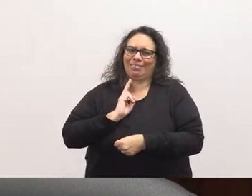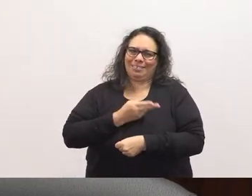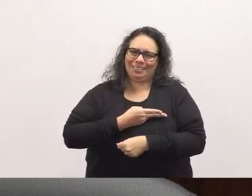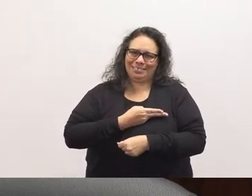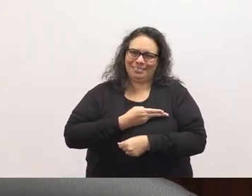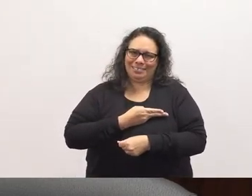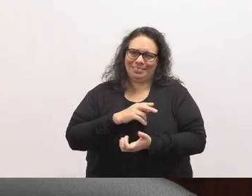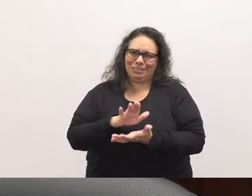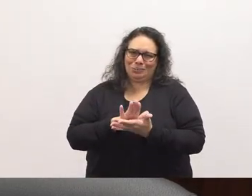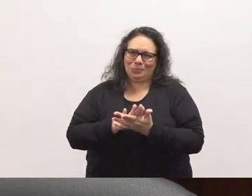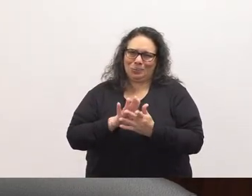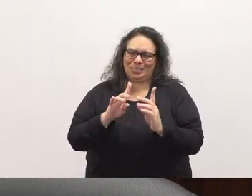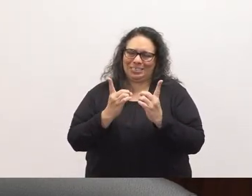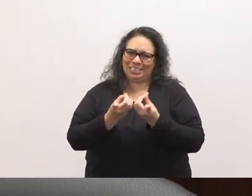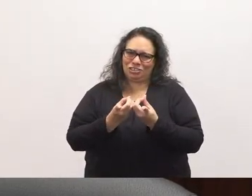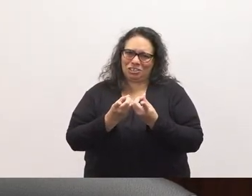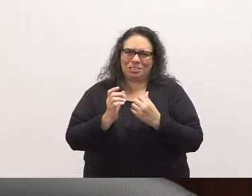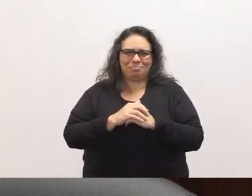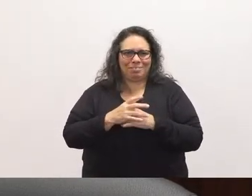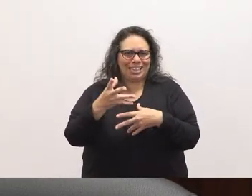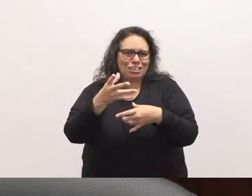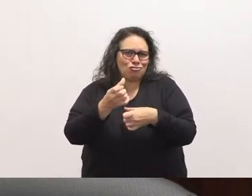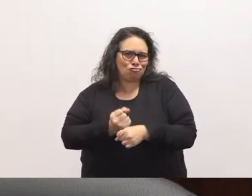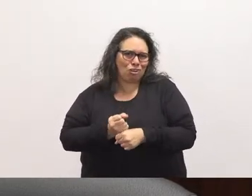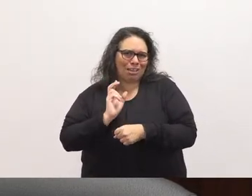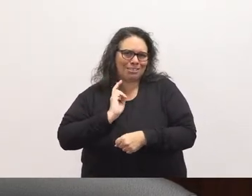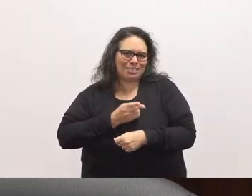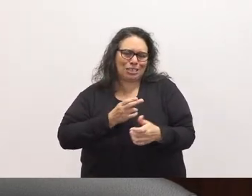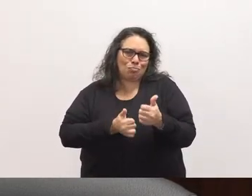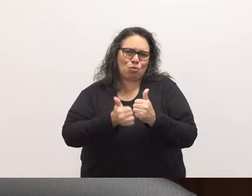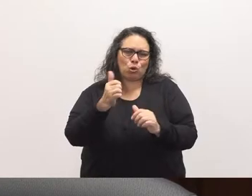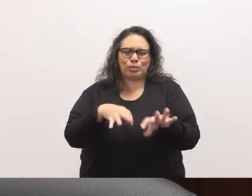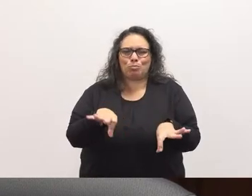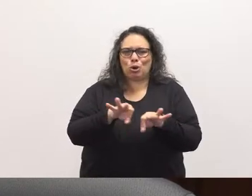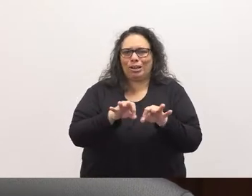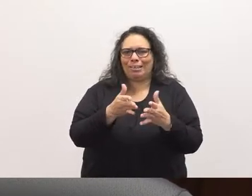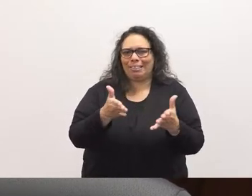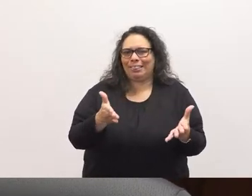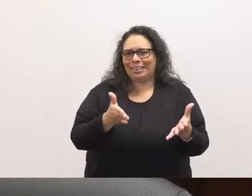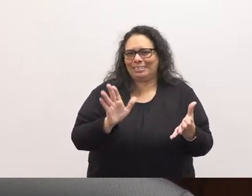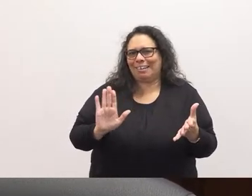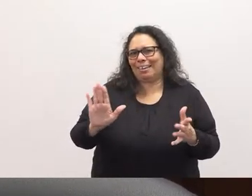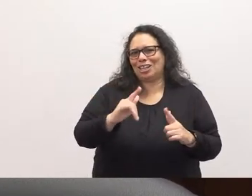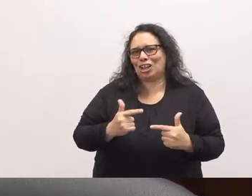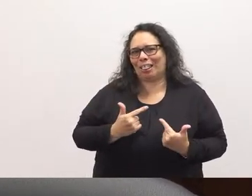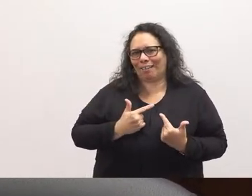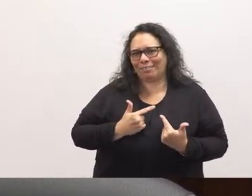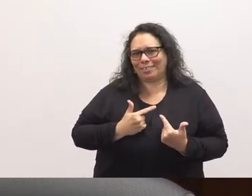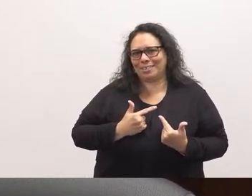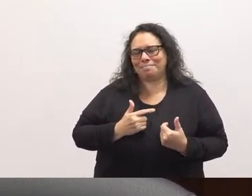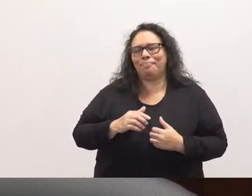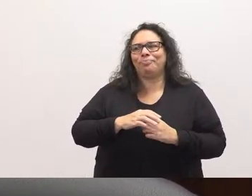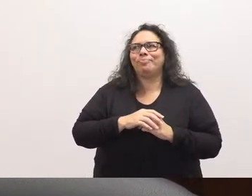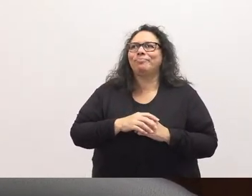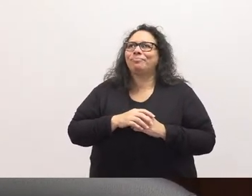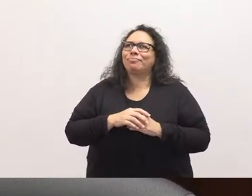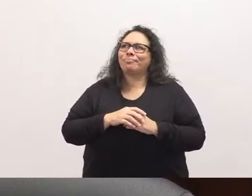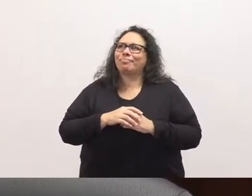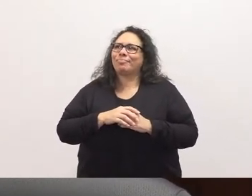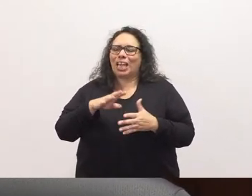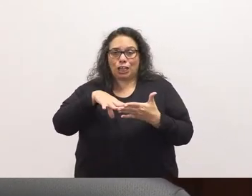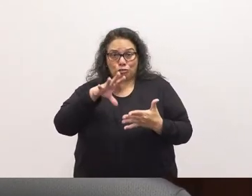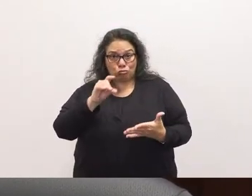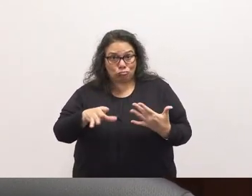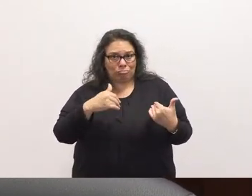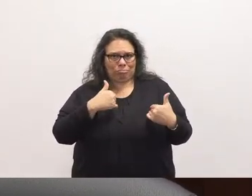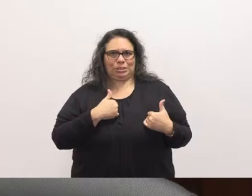school district. And they entrust us with the most important things in their lives. And those students have their